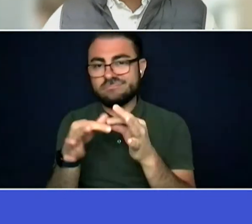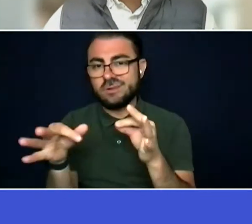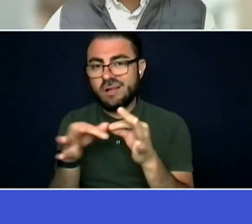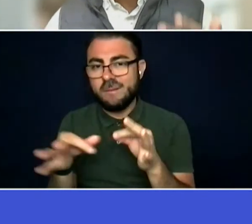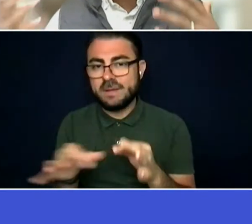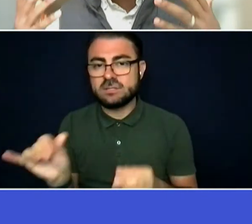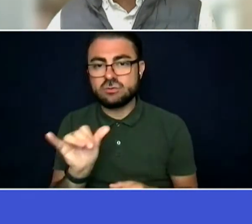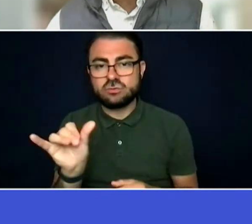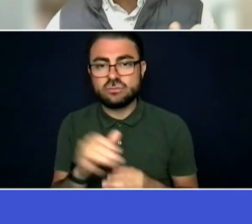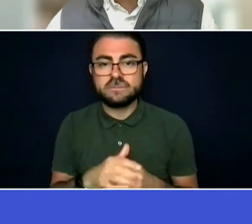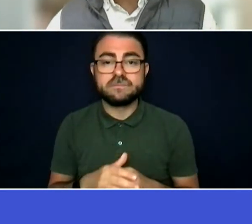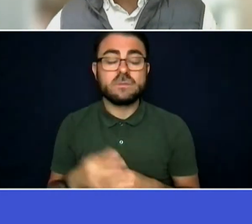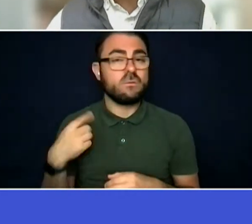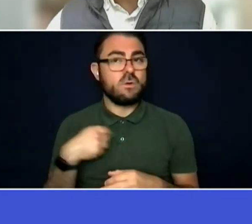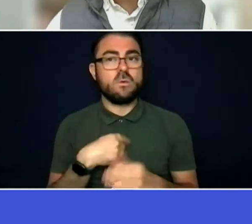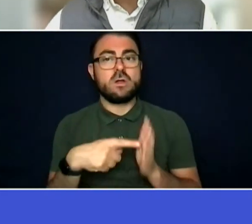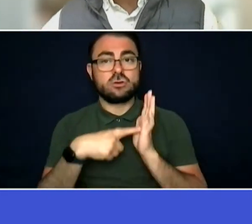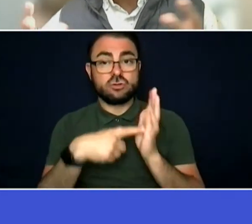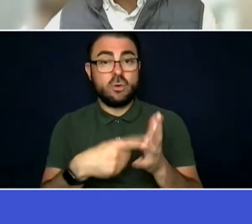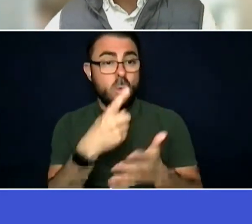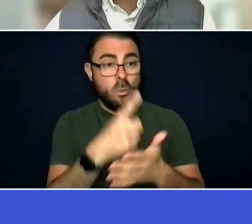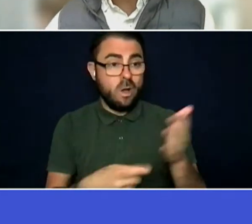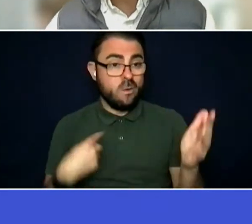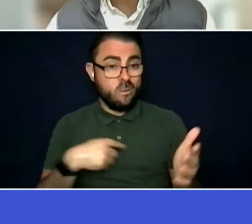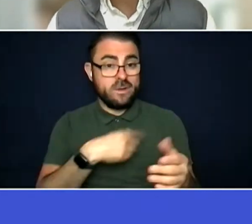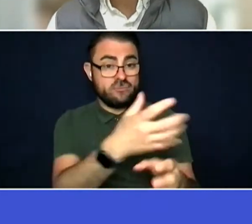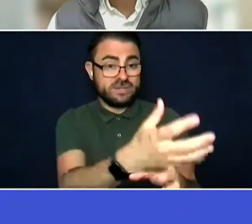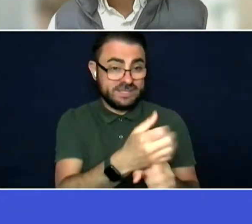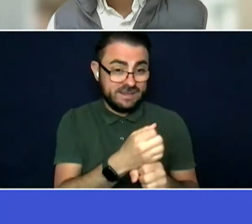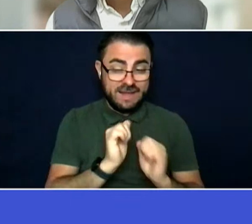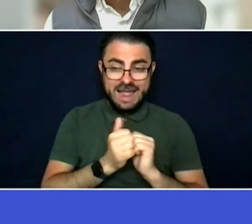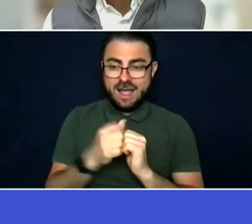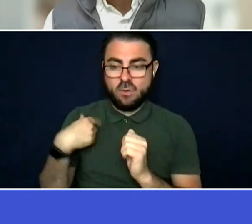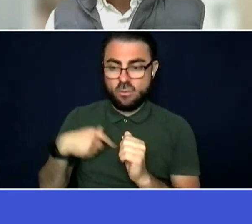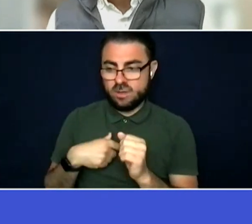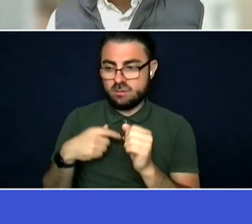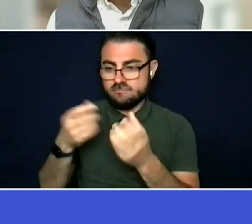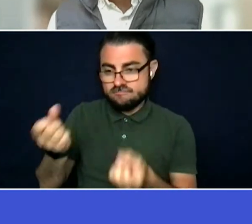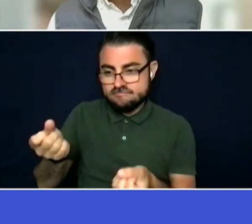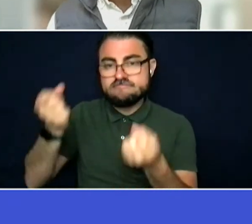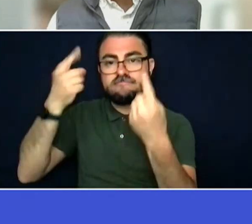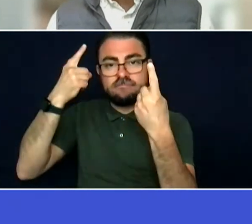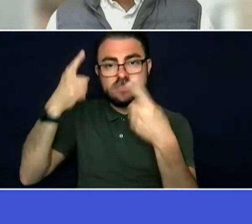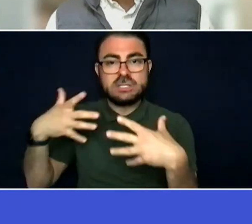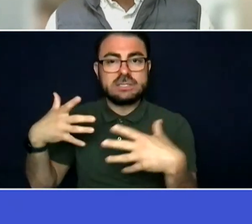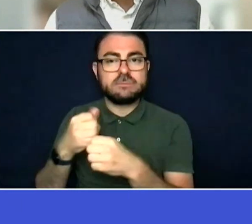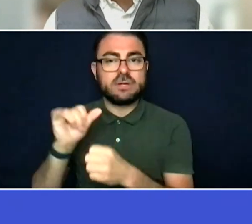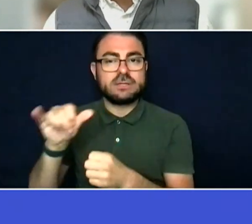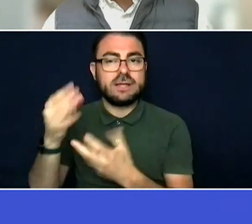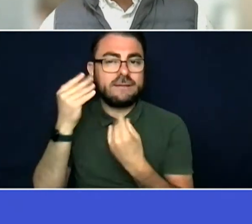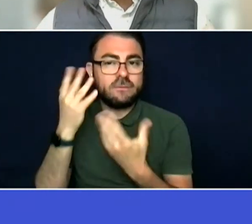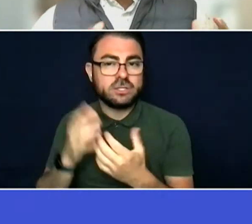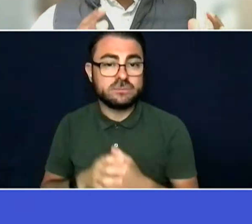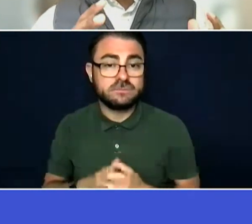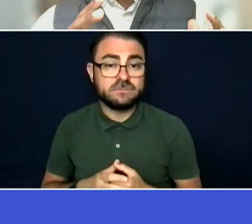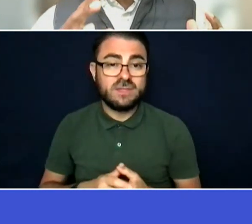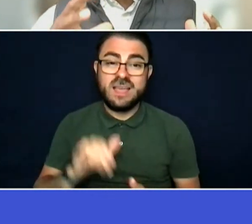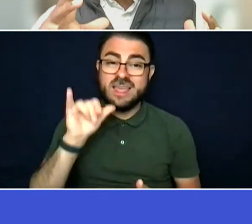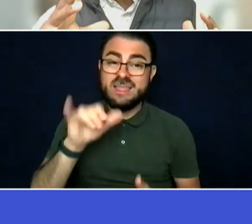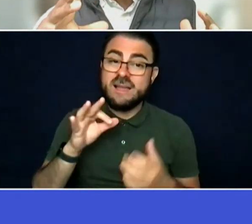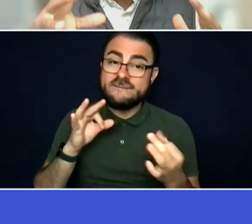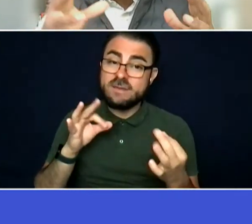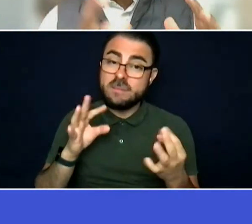folks what did we receive and how did we synthesize that information and how do we summarize it. All that feedback was really important in helping